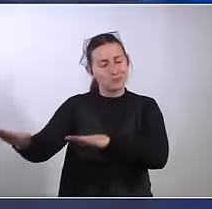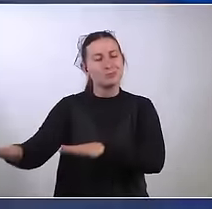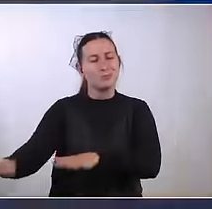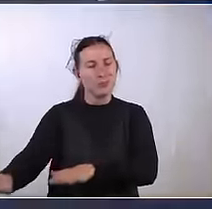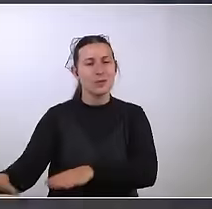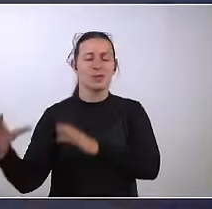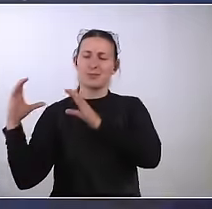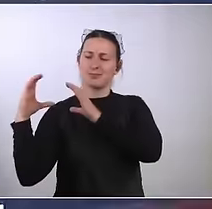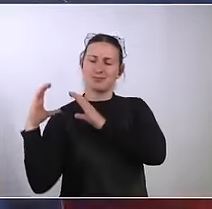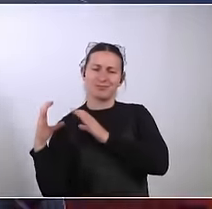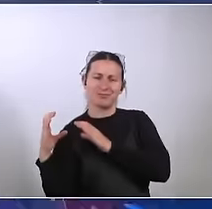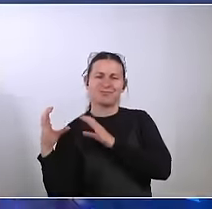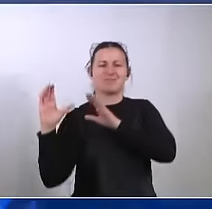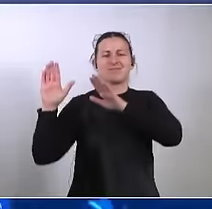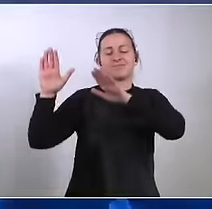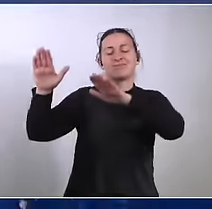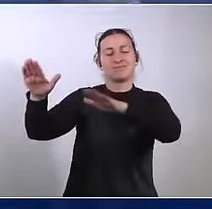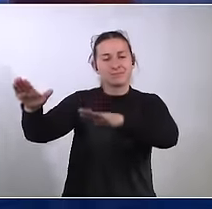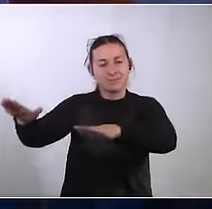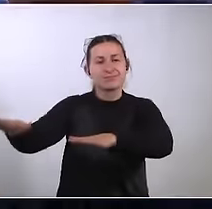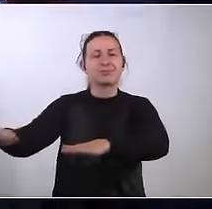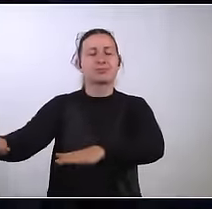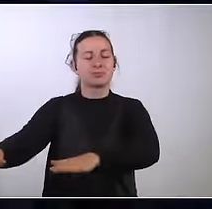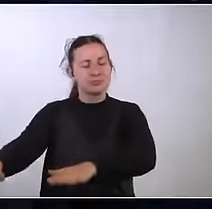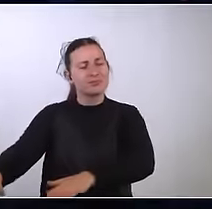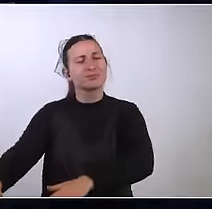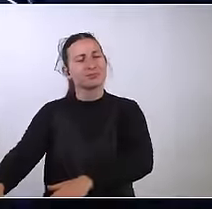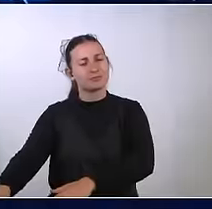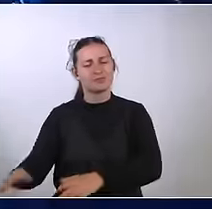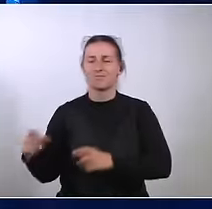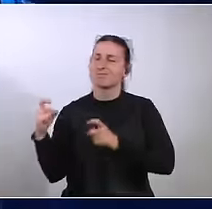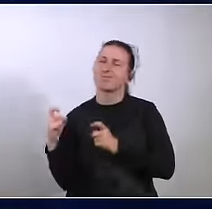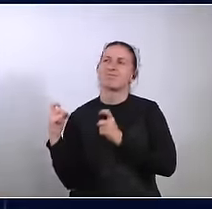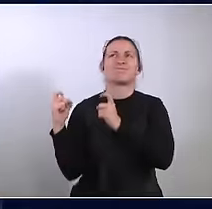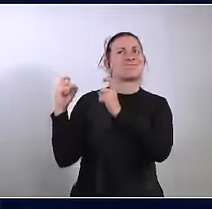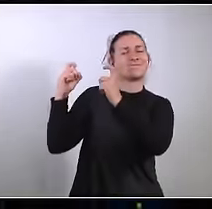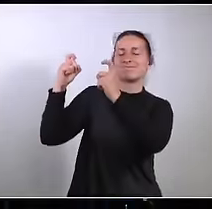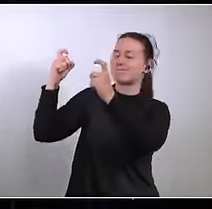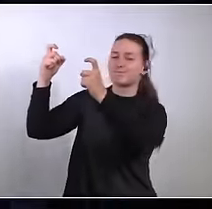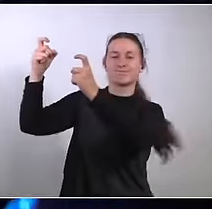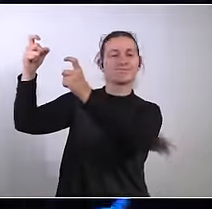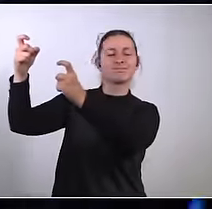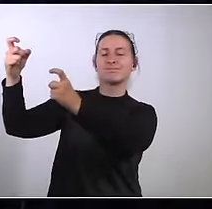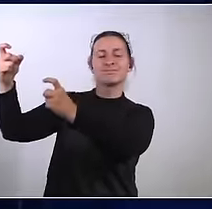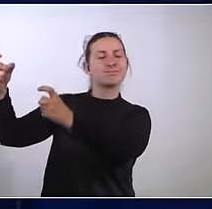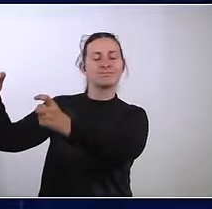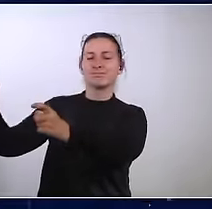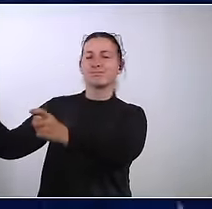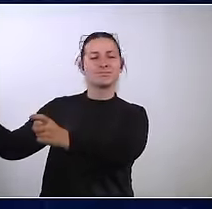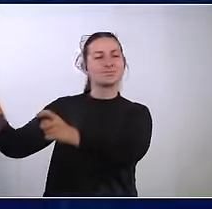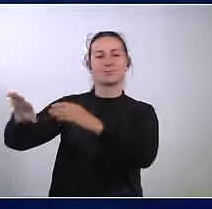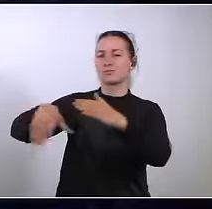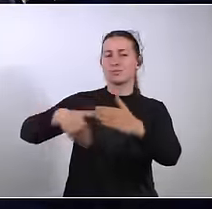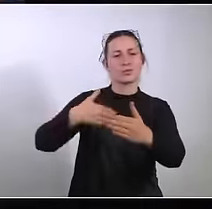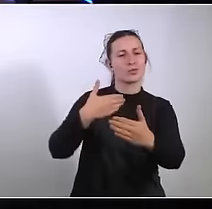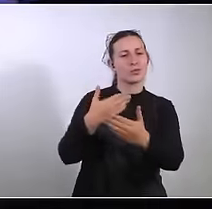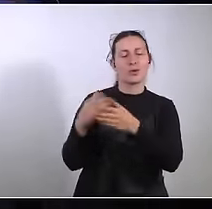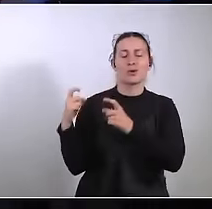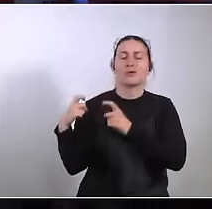down. Come and lay it down before the feet of the Lord. We lay it down